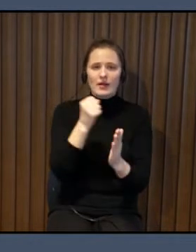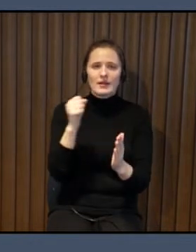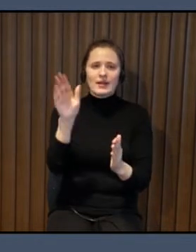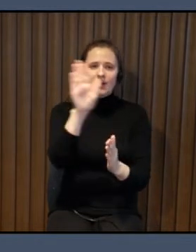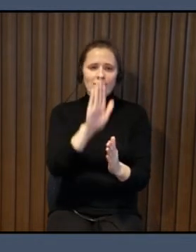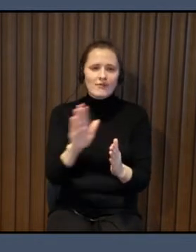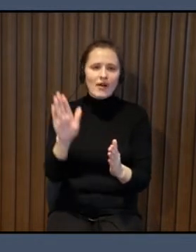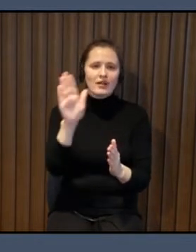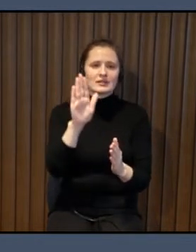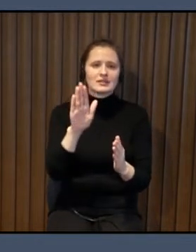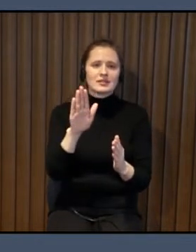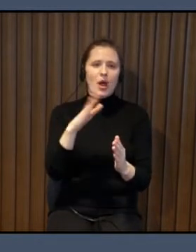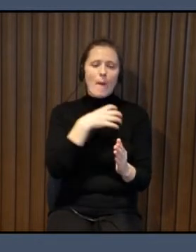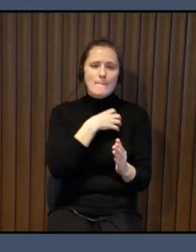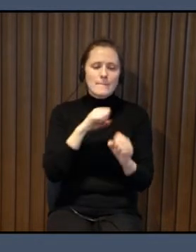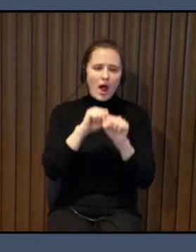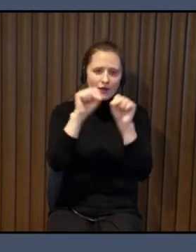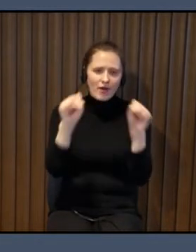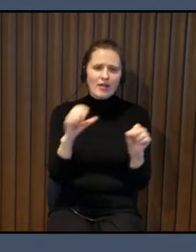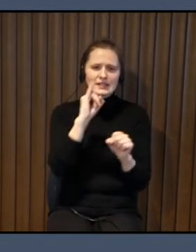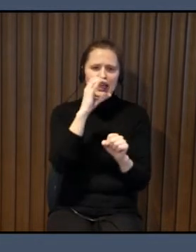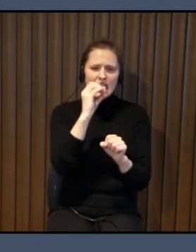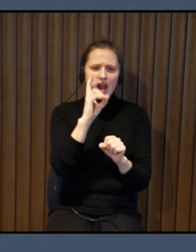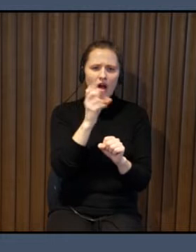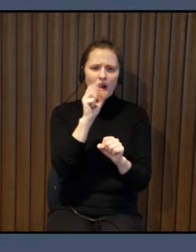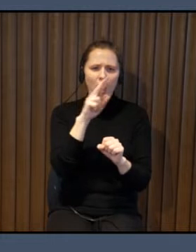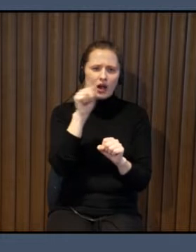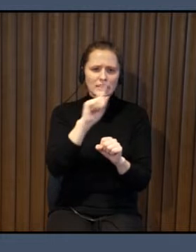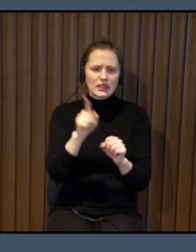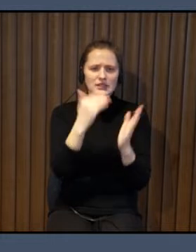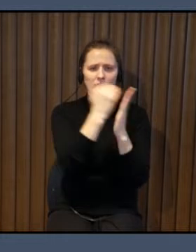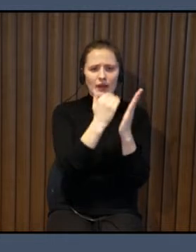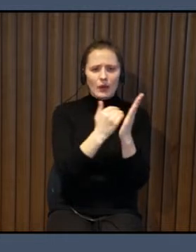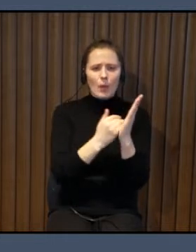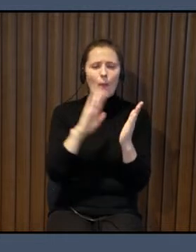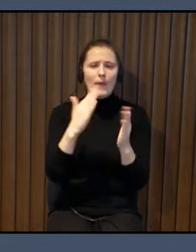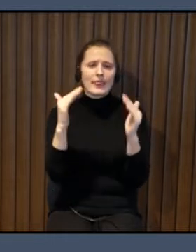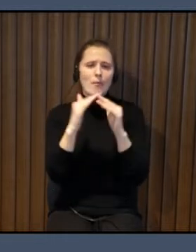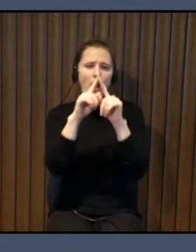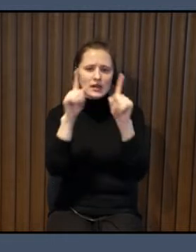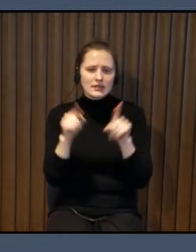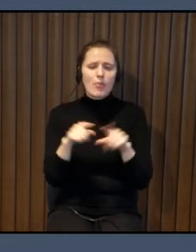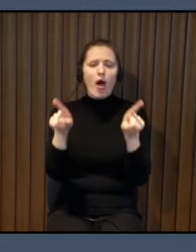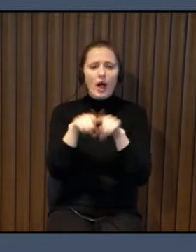namely principle of good governance. Also, the Cabinet